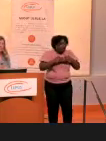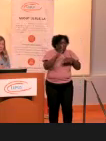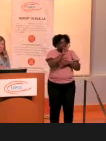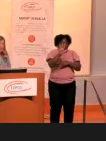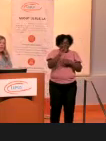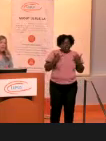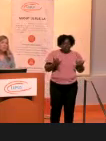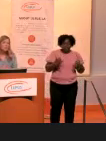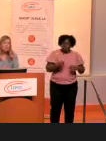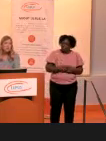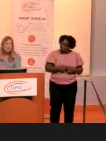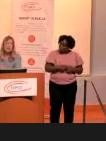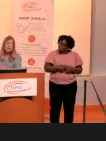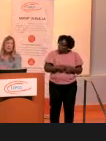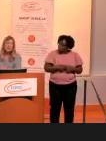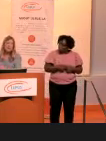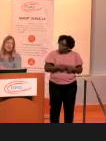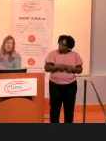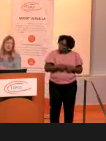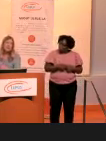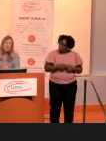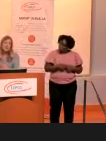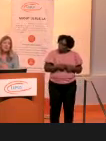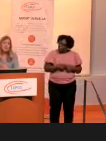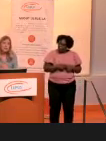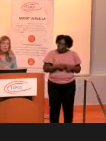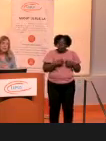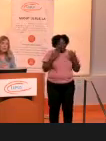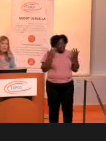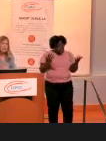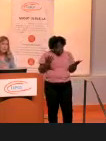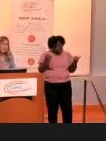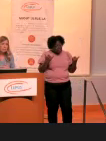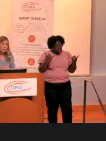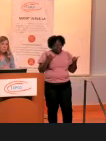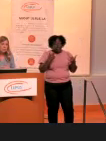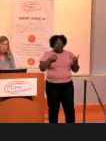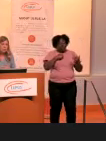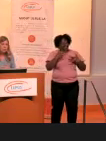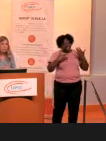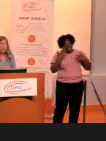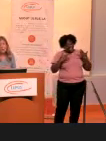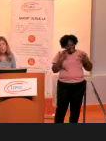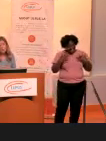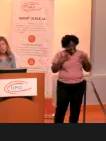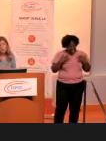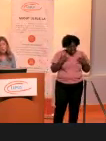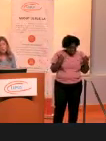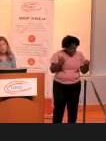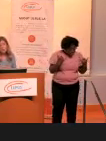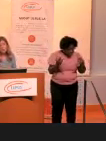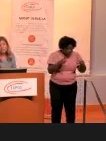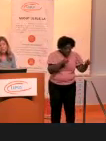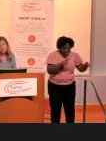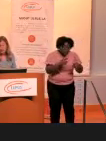35. So I think that we are really in a very exciting time period for lupus where we are going to be getting